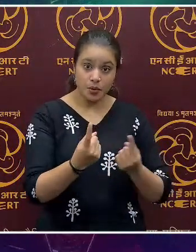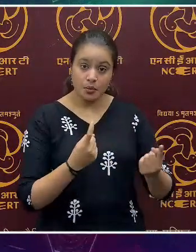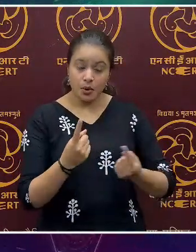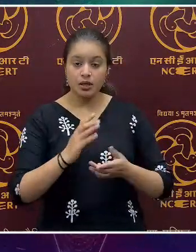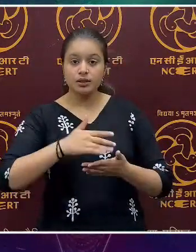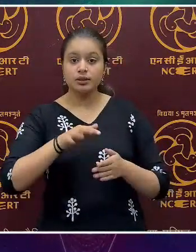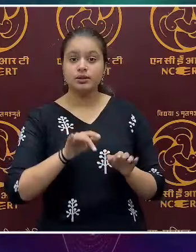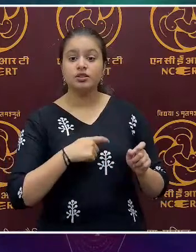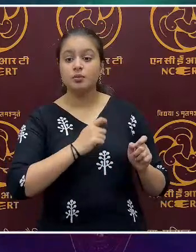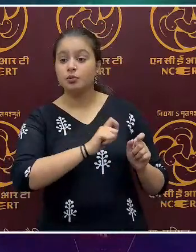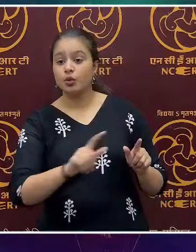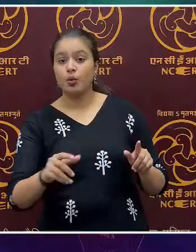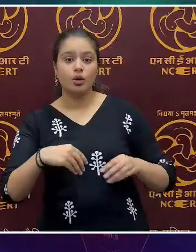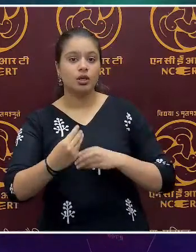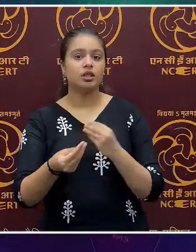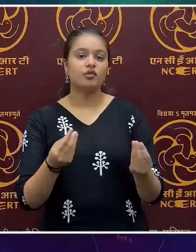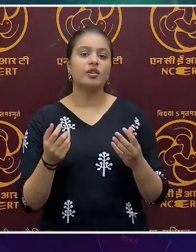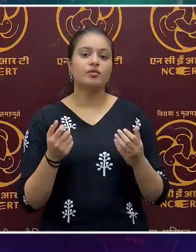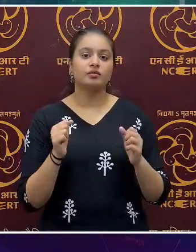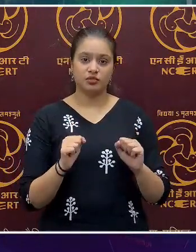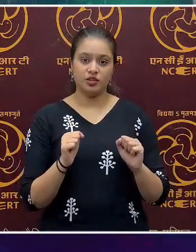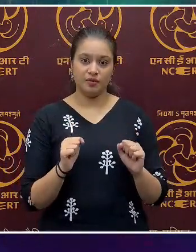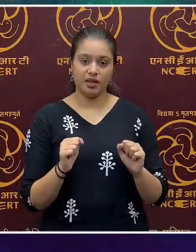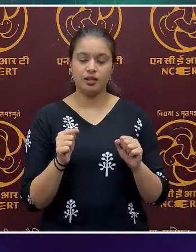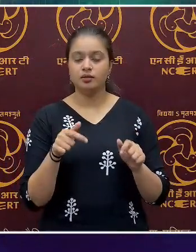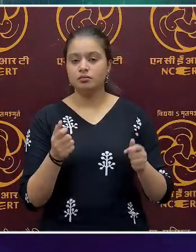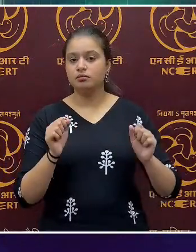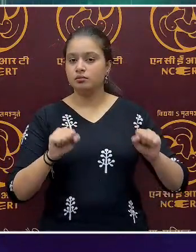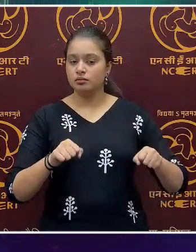for all the students. So for them